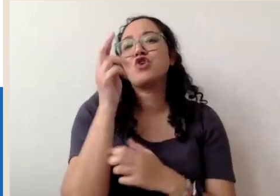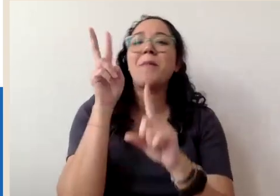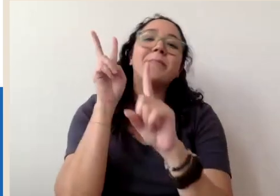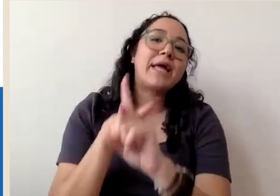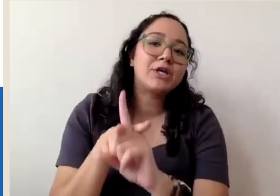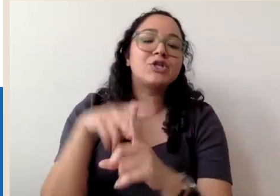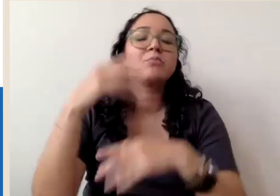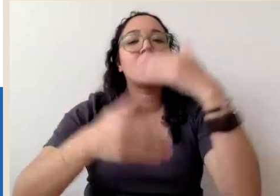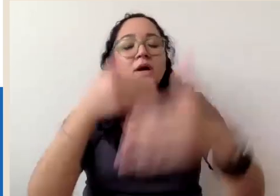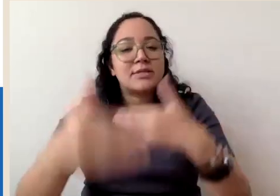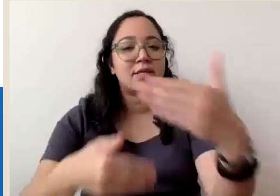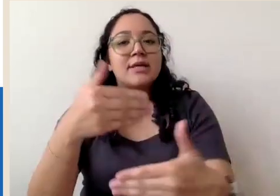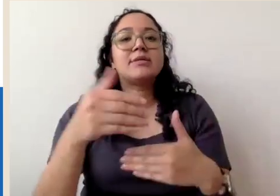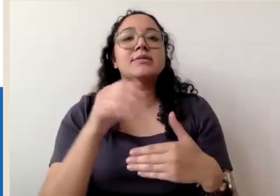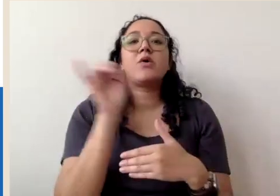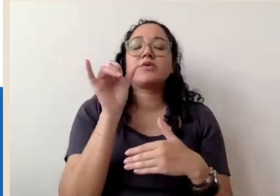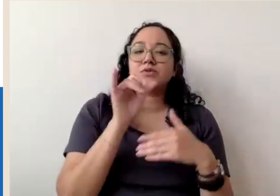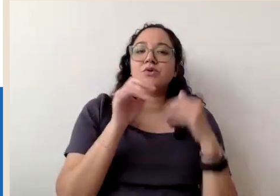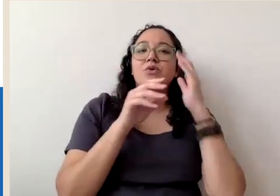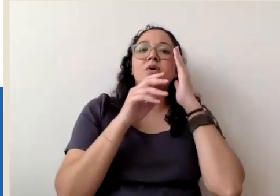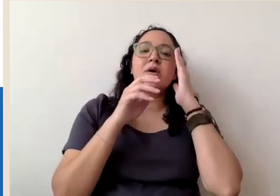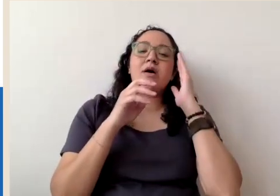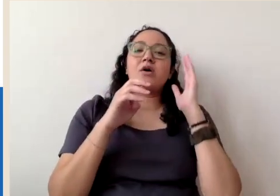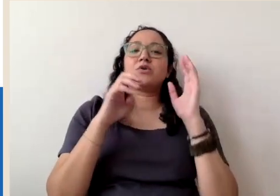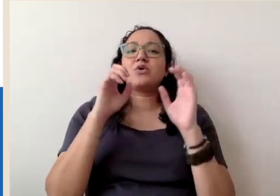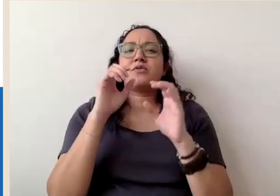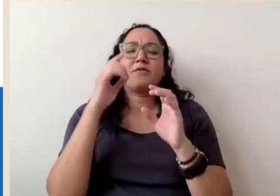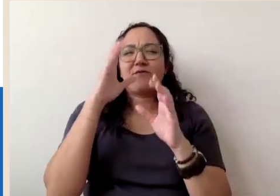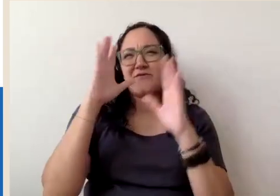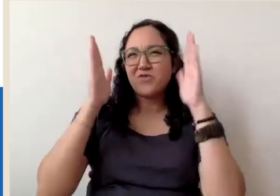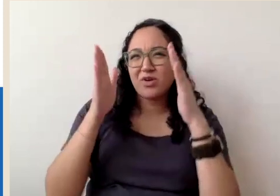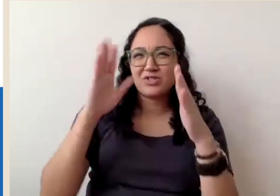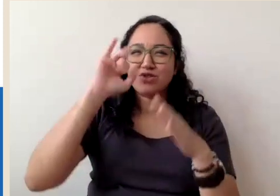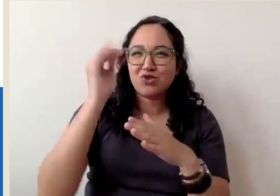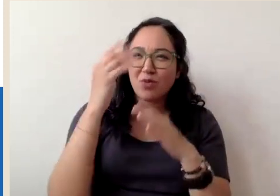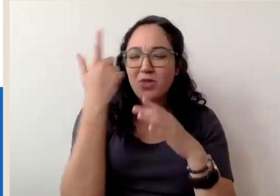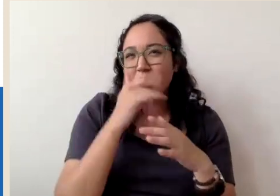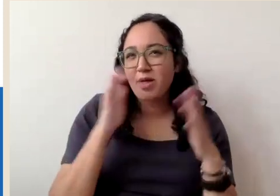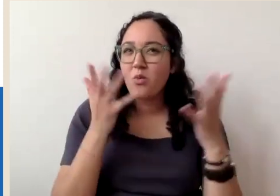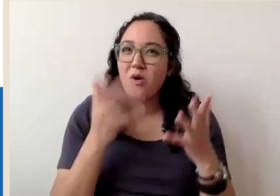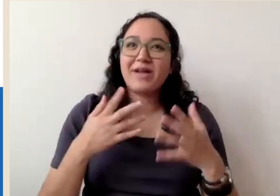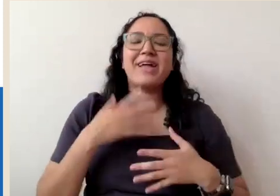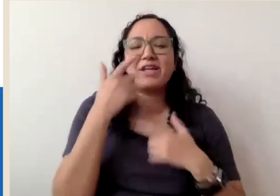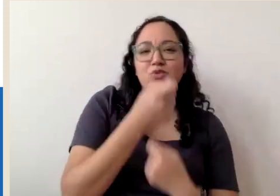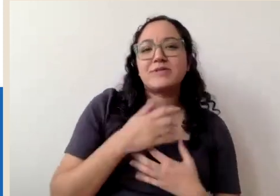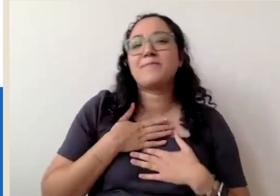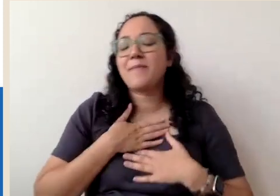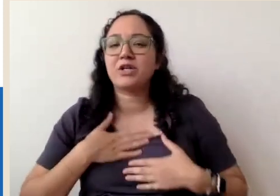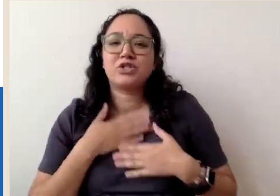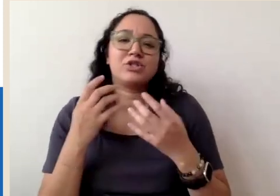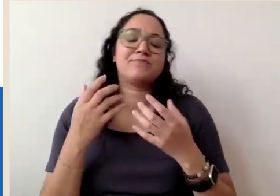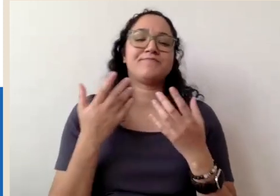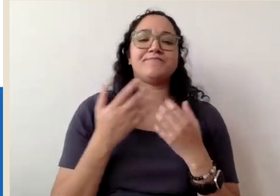and supporting them with moving into employment positions based on their interests and their passions. So that's what happens when training is completed. The way